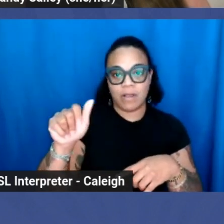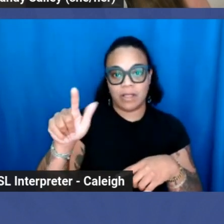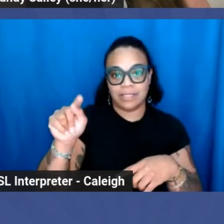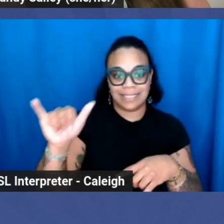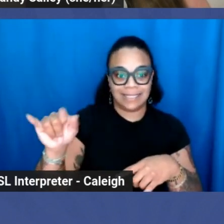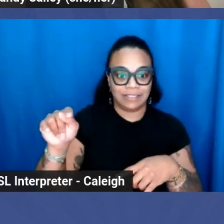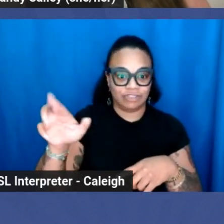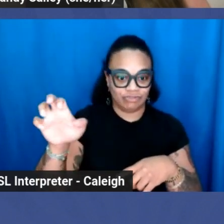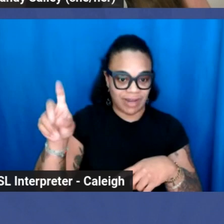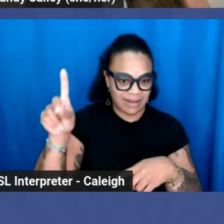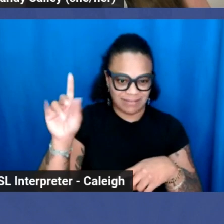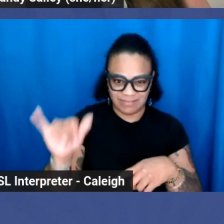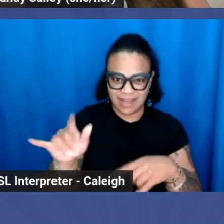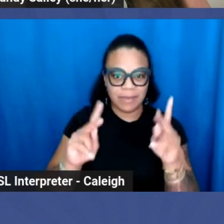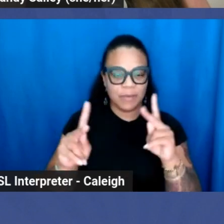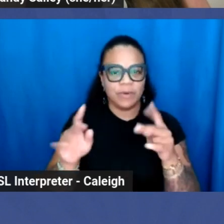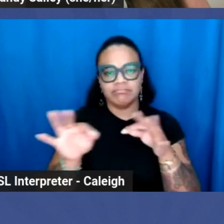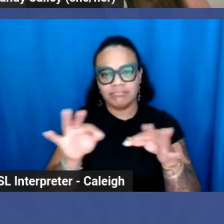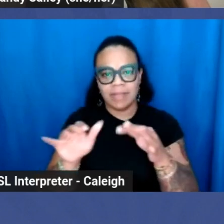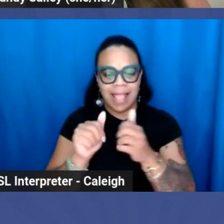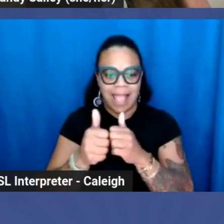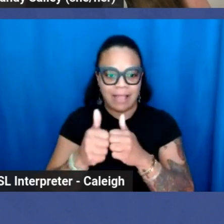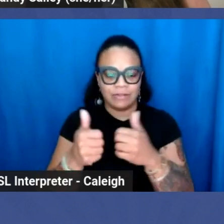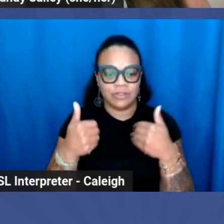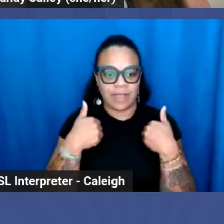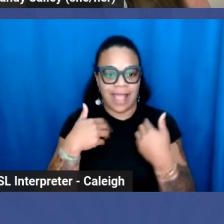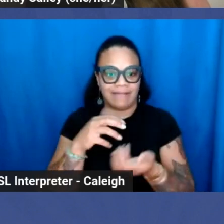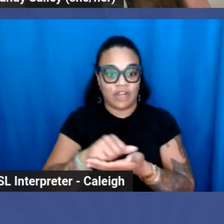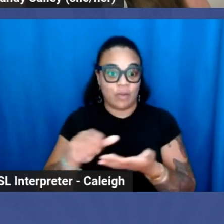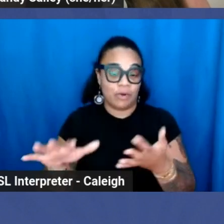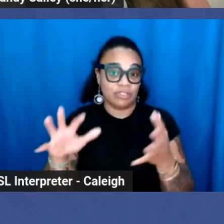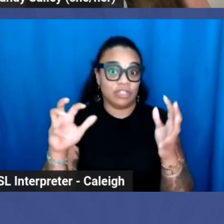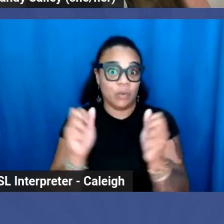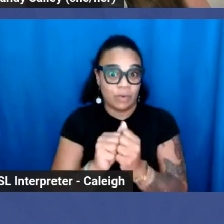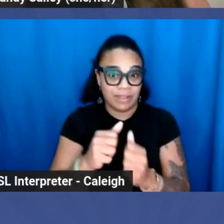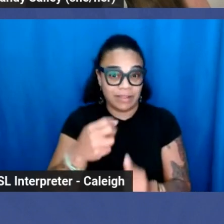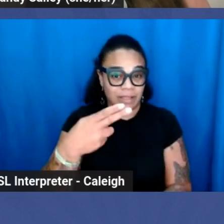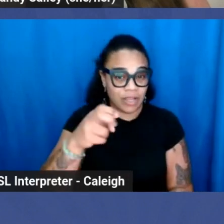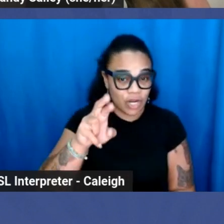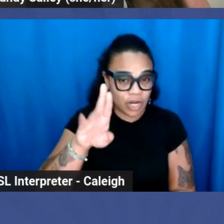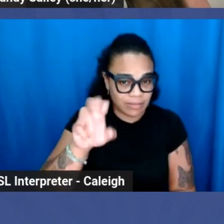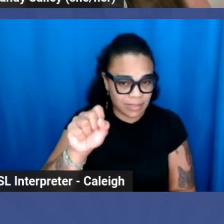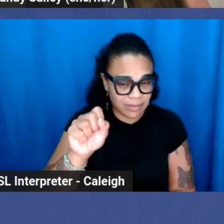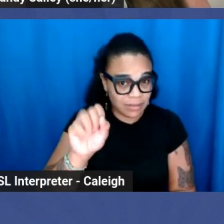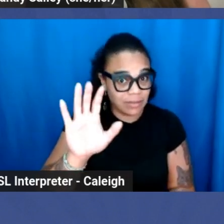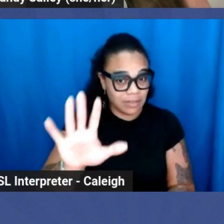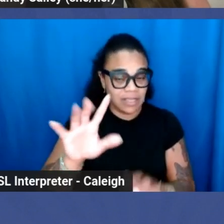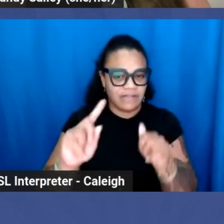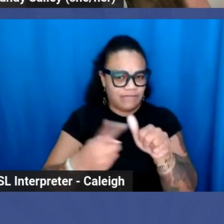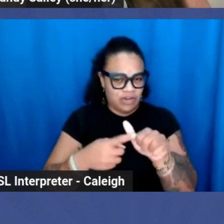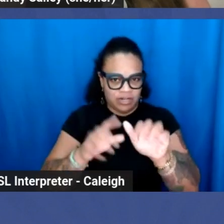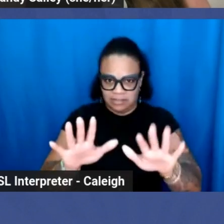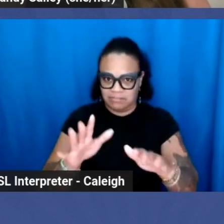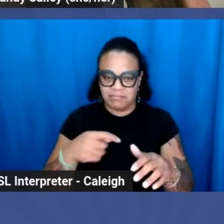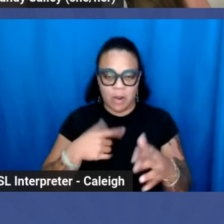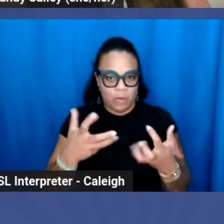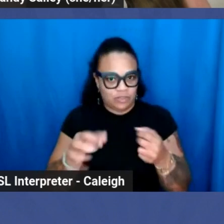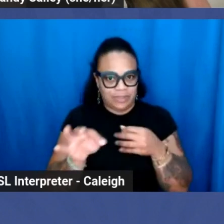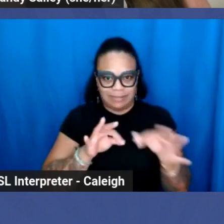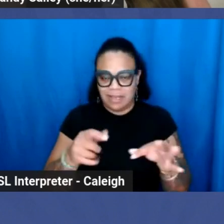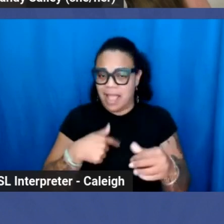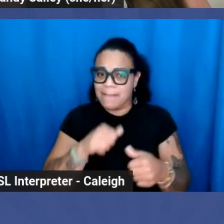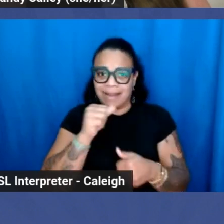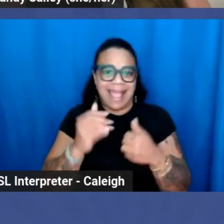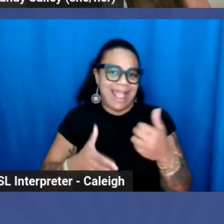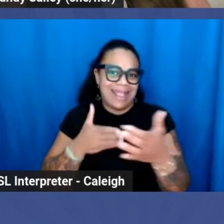sharing how to have abortion with herbs. First things first, I don't have anything against like this type of medicine